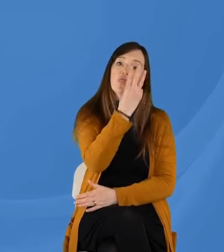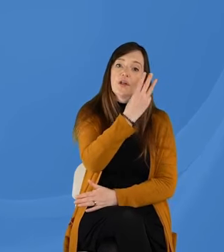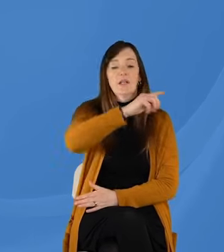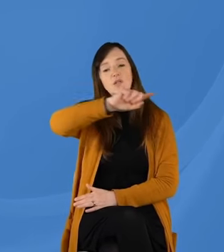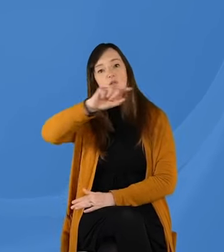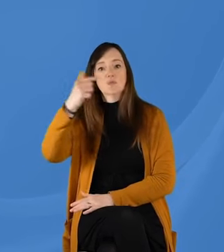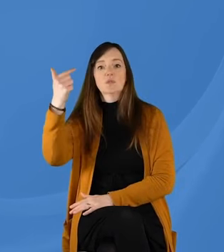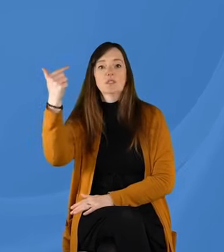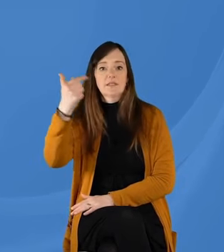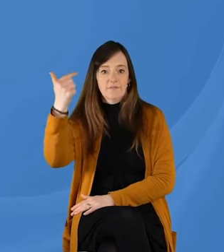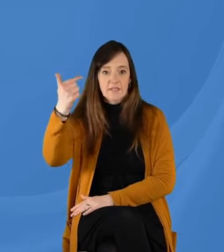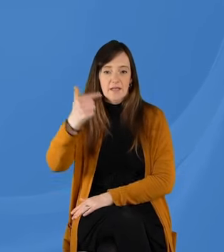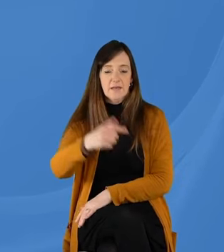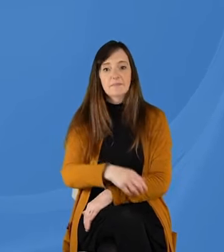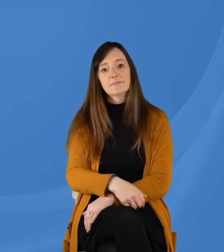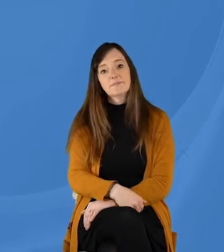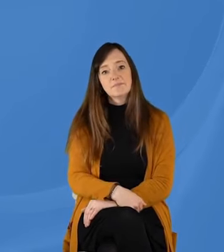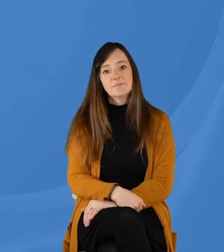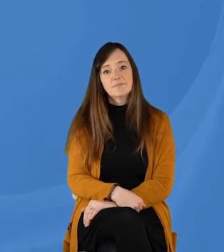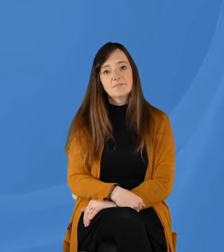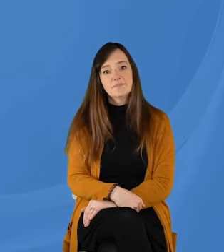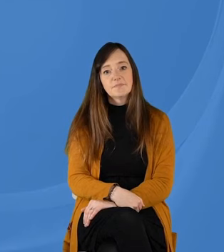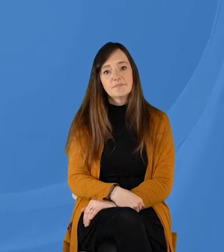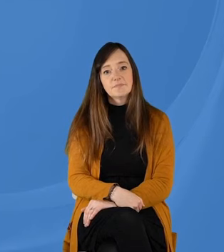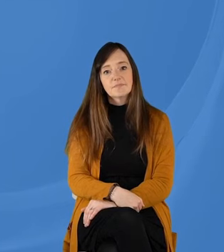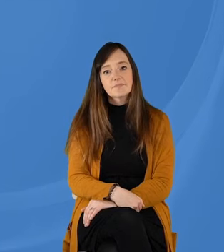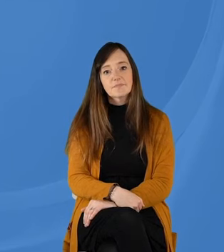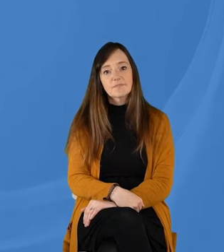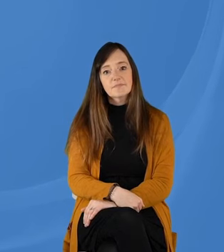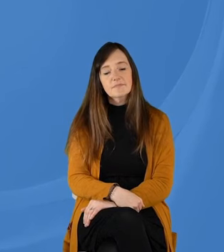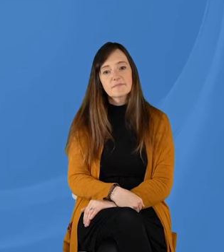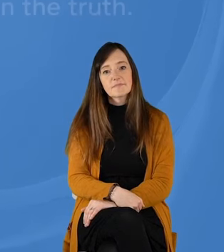chapter 2, verses 13 to 17.